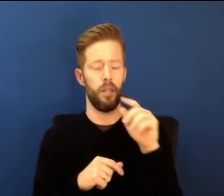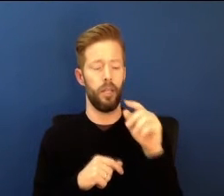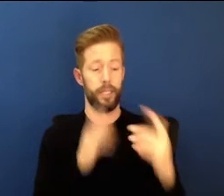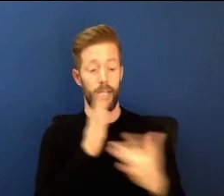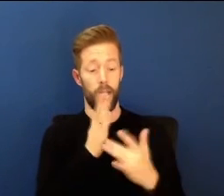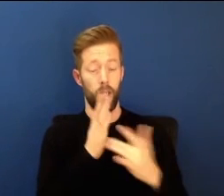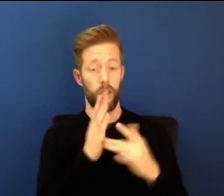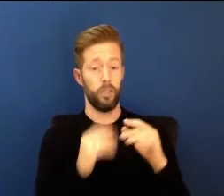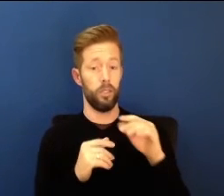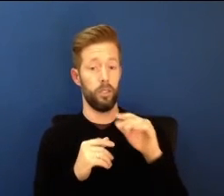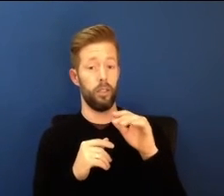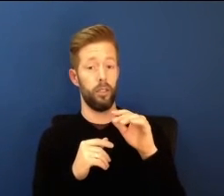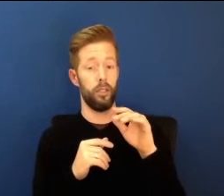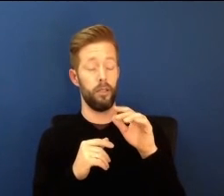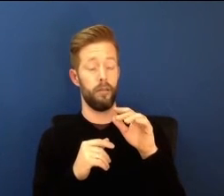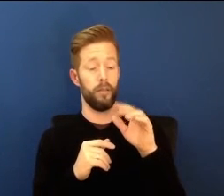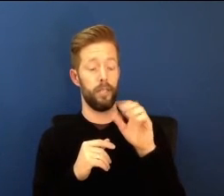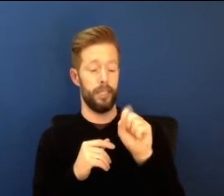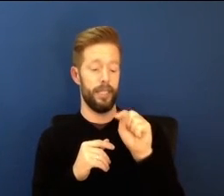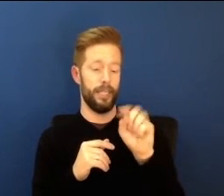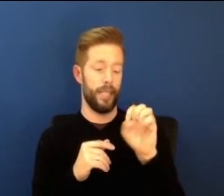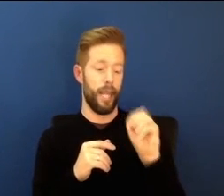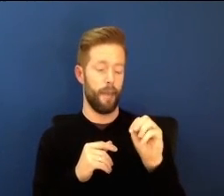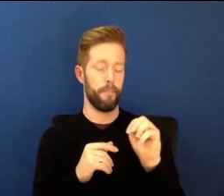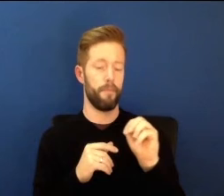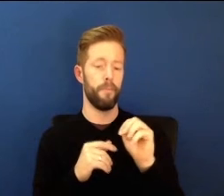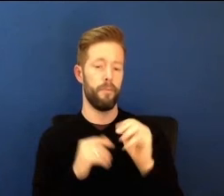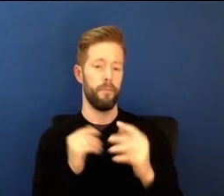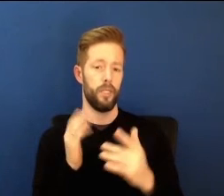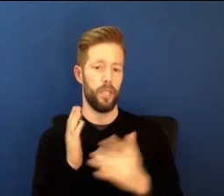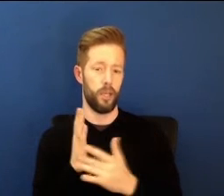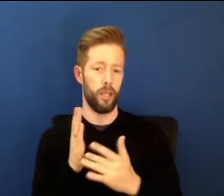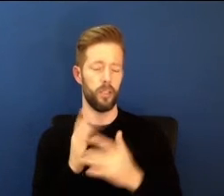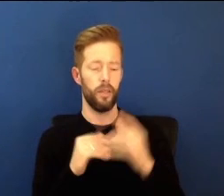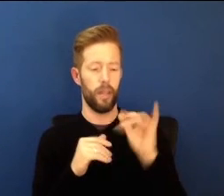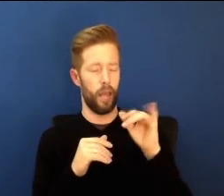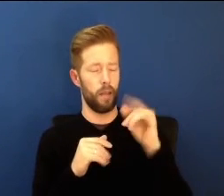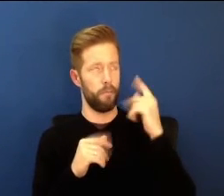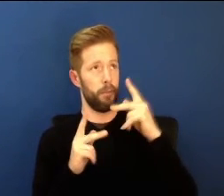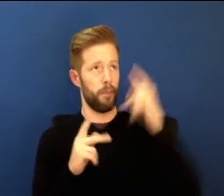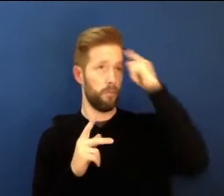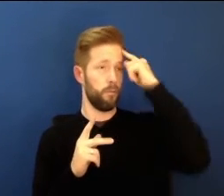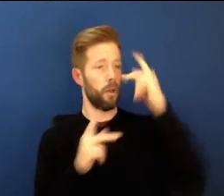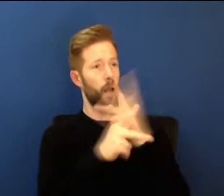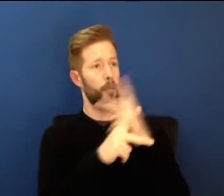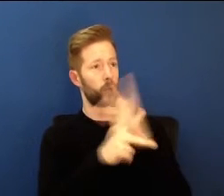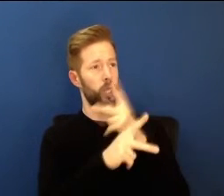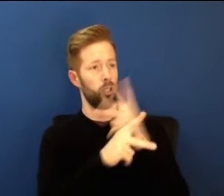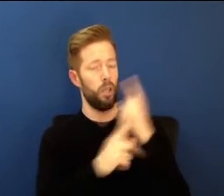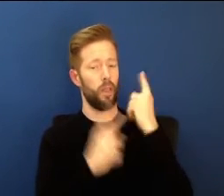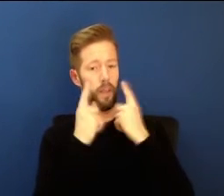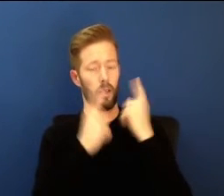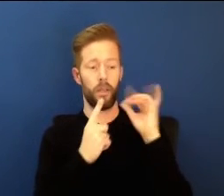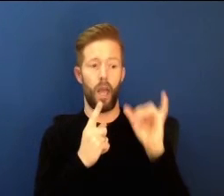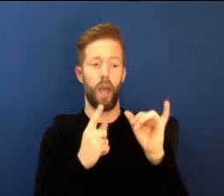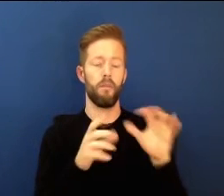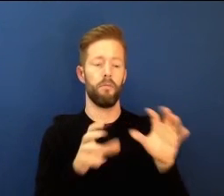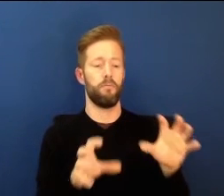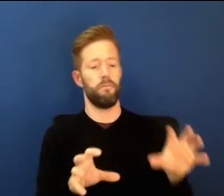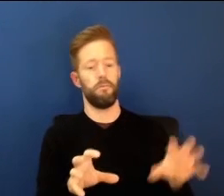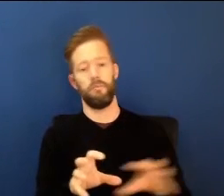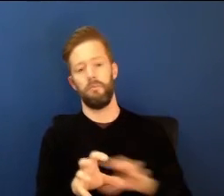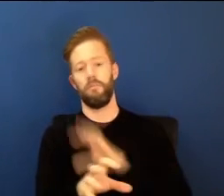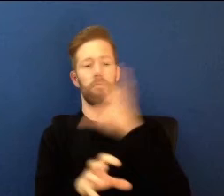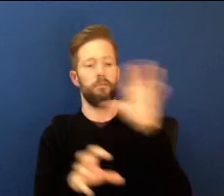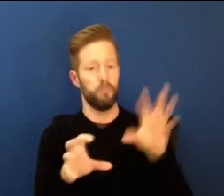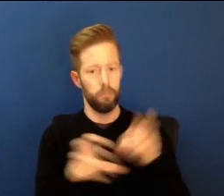when the T in STEM is conceptualized as computational thinking, it's very inclusive of